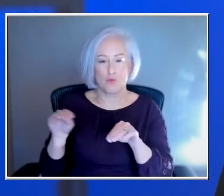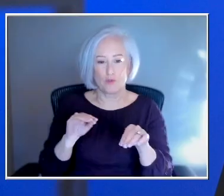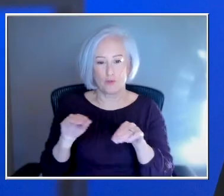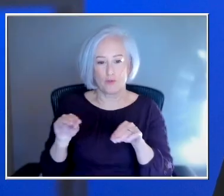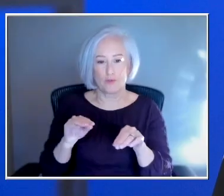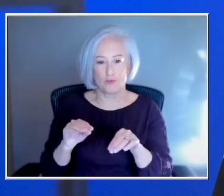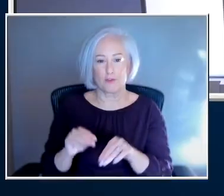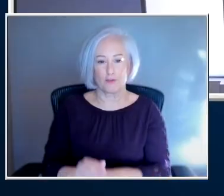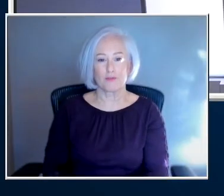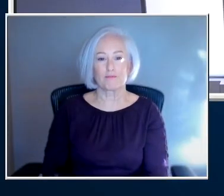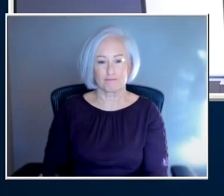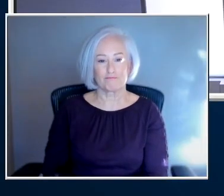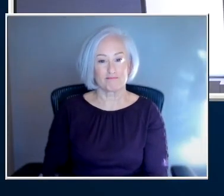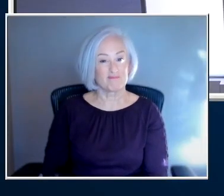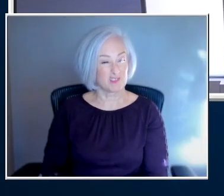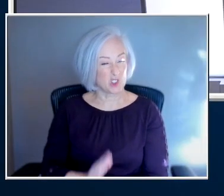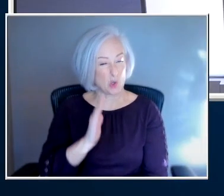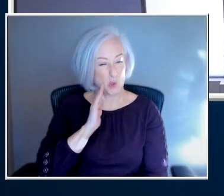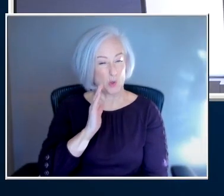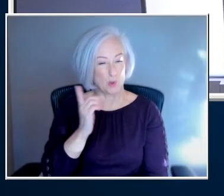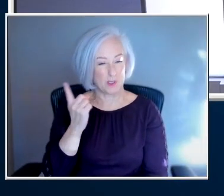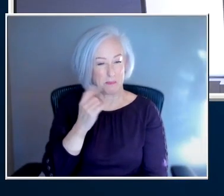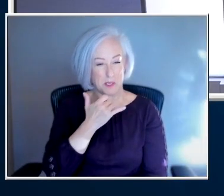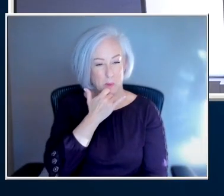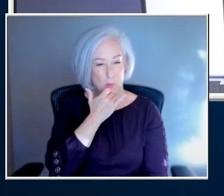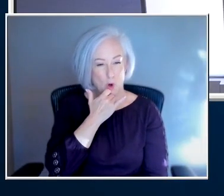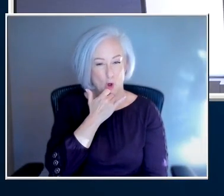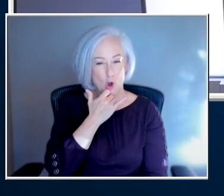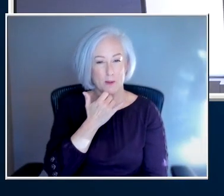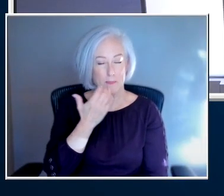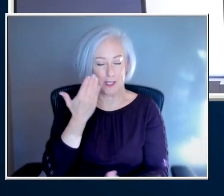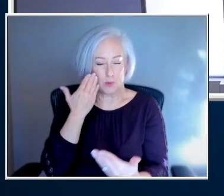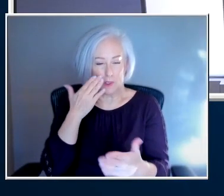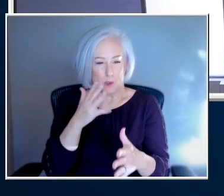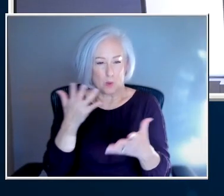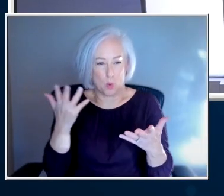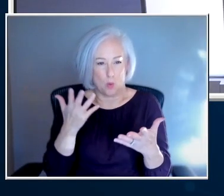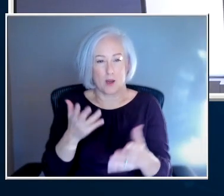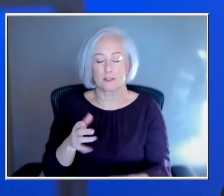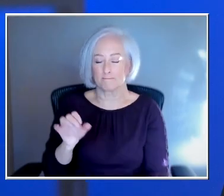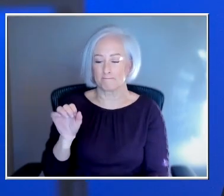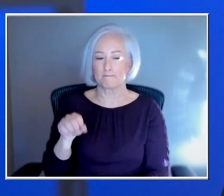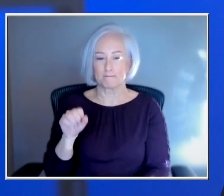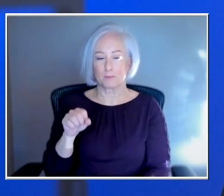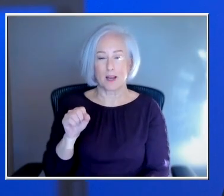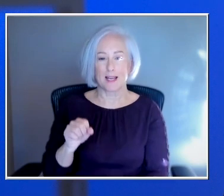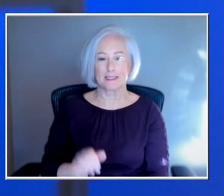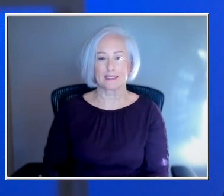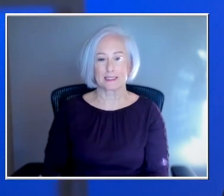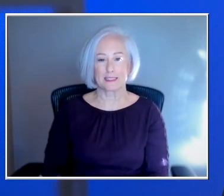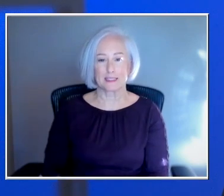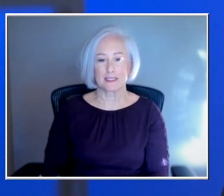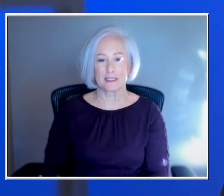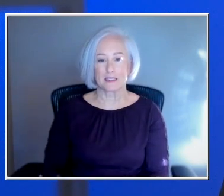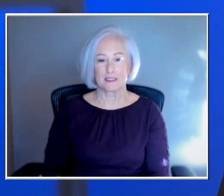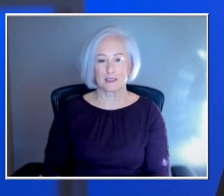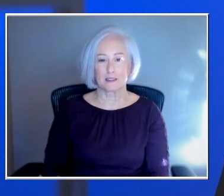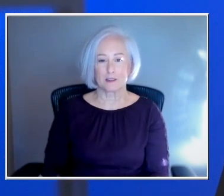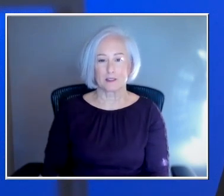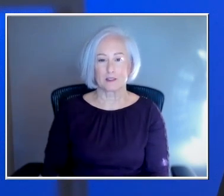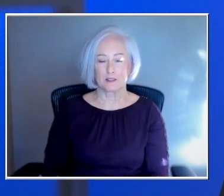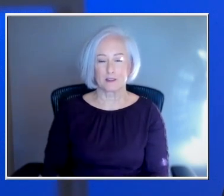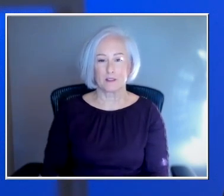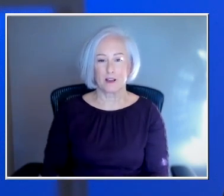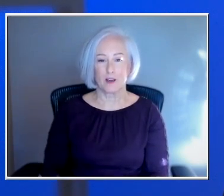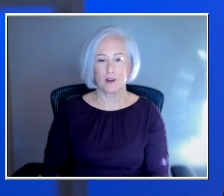You knew something was wrong. Just Yes. you didn't know what it was. Yep, but I can tell them. Anyway, so I